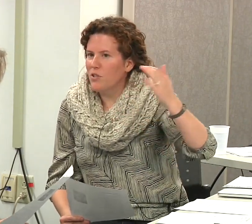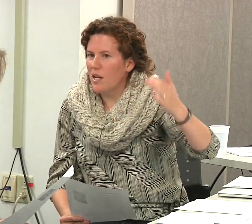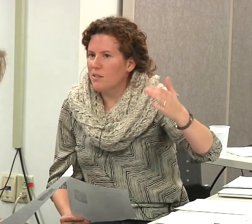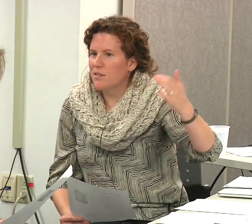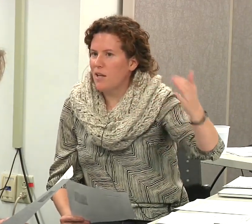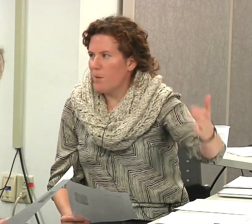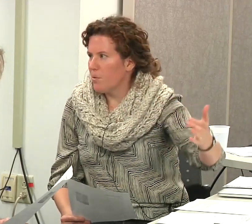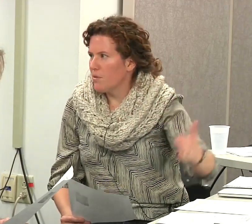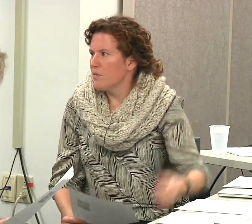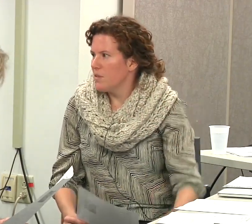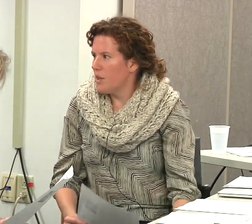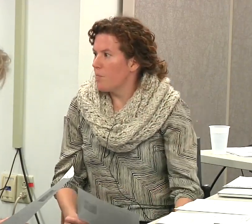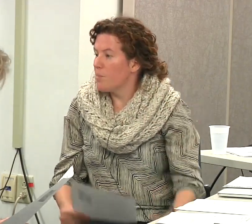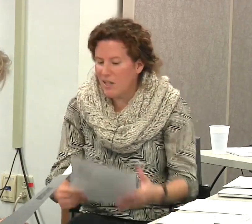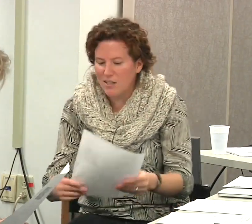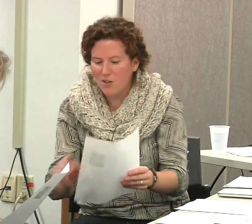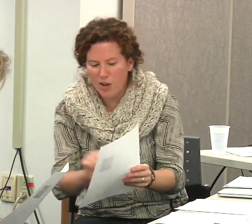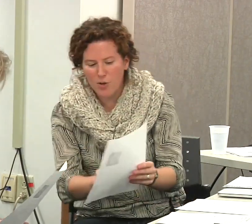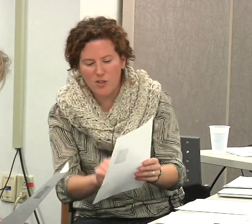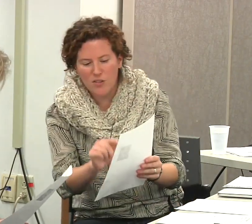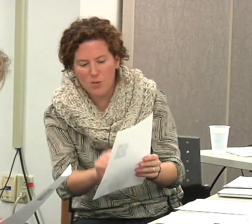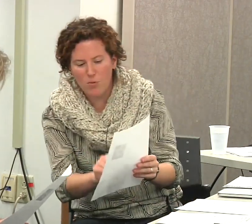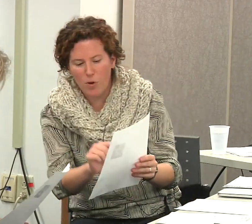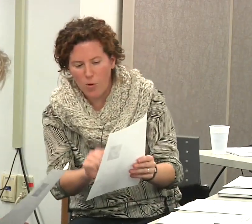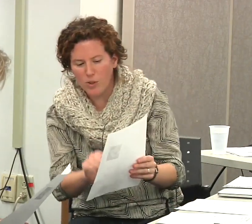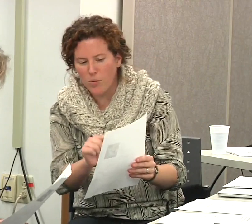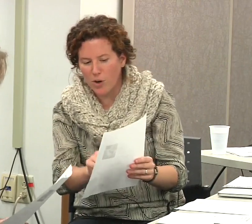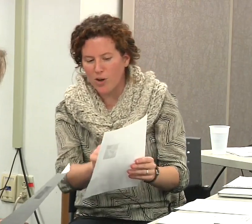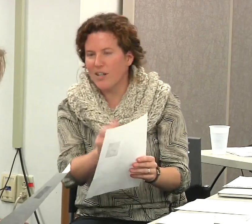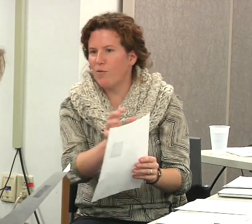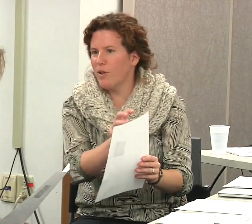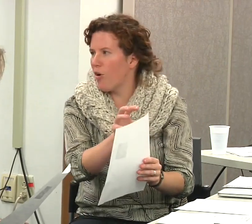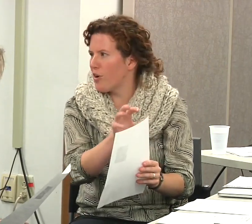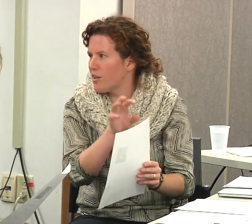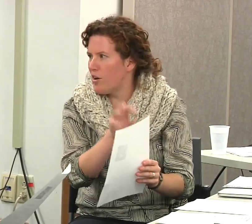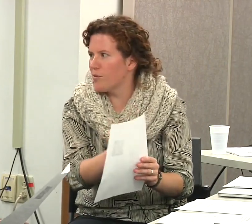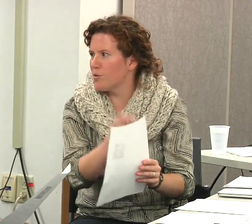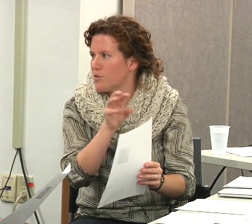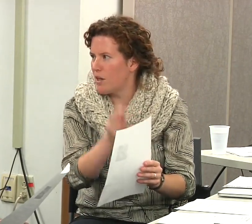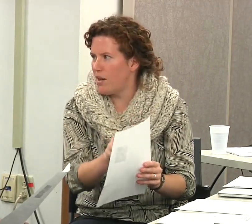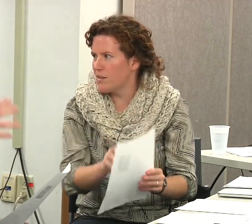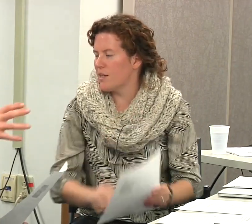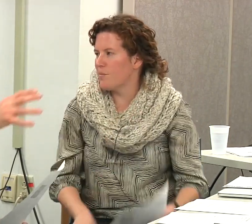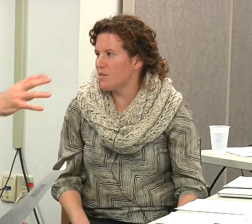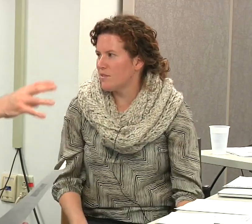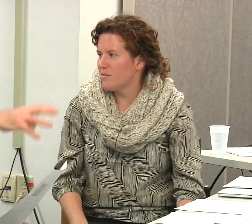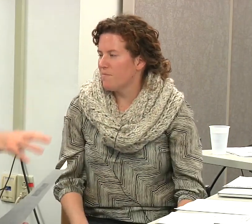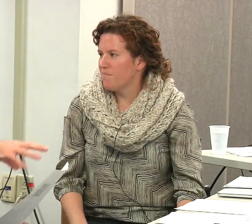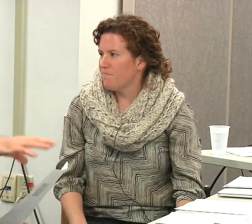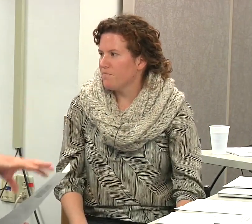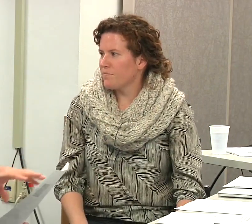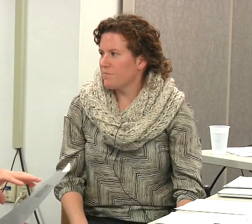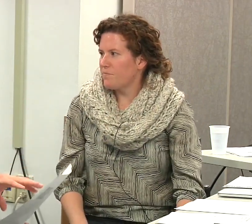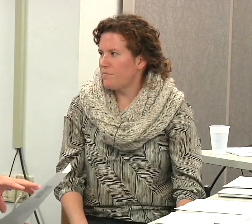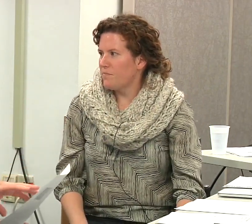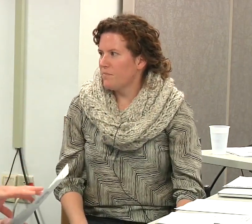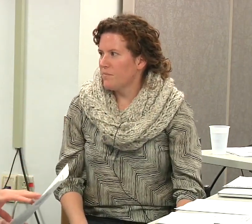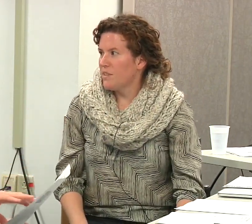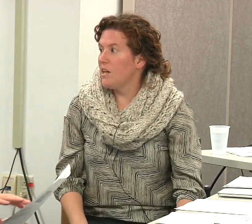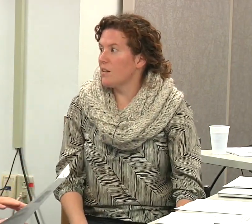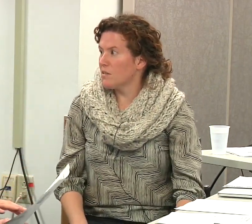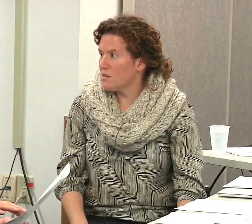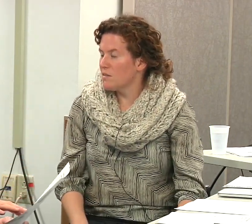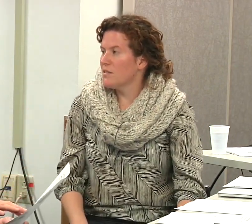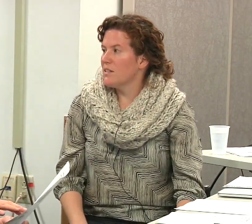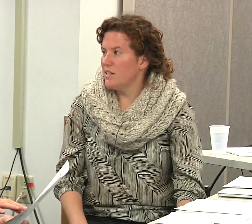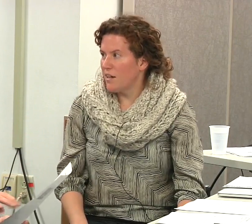taking their knowledge to the next step. Yeah, but yes, I agree that this one would only work if we'd already covered those concepts. Right, so it follows a